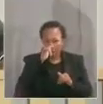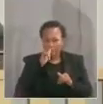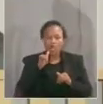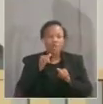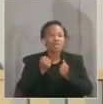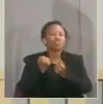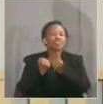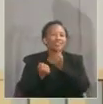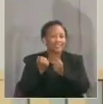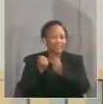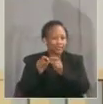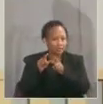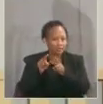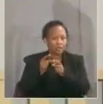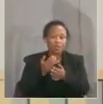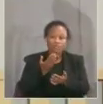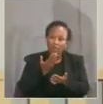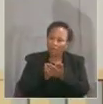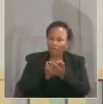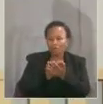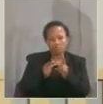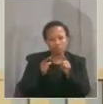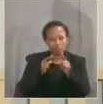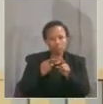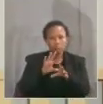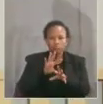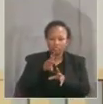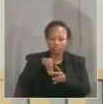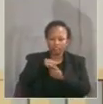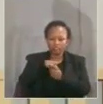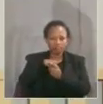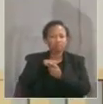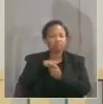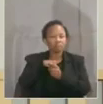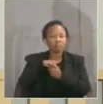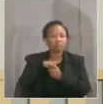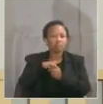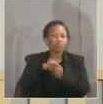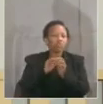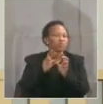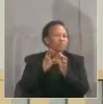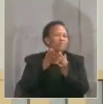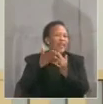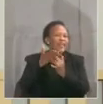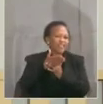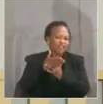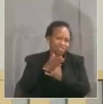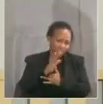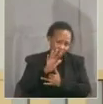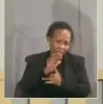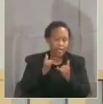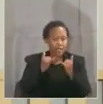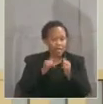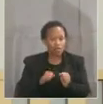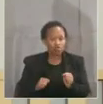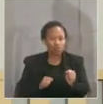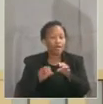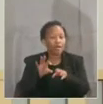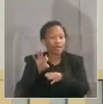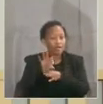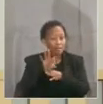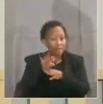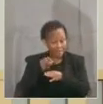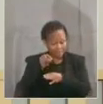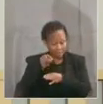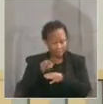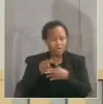be part of the intervention. Then that strategic plan was then